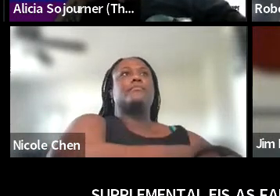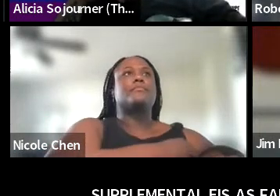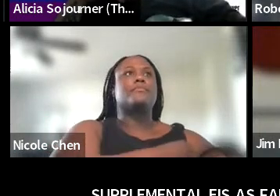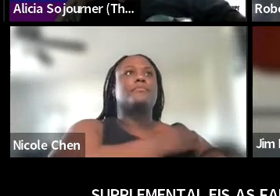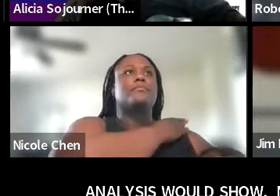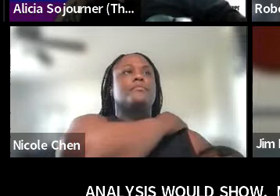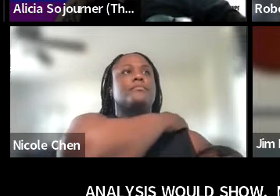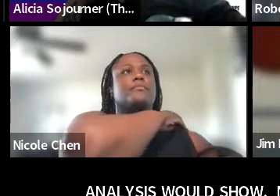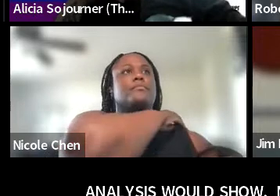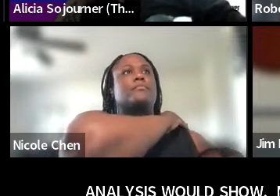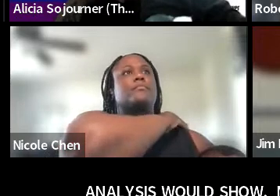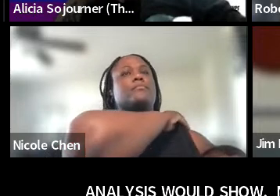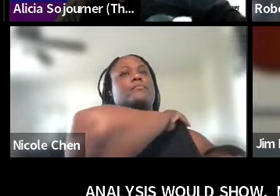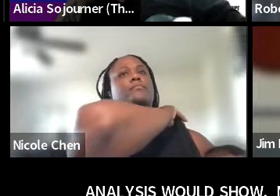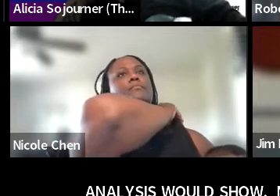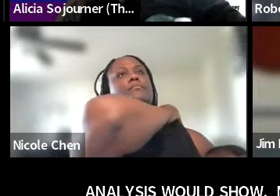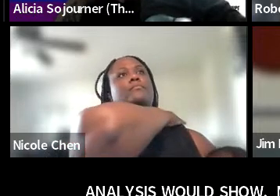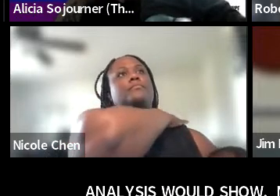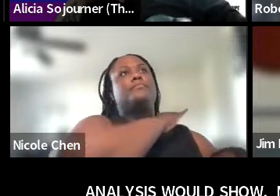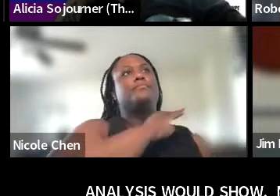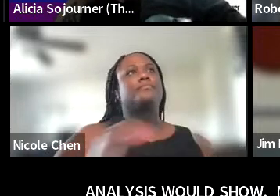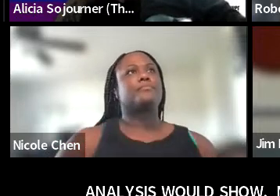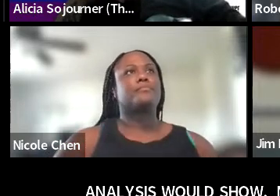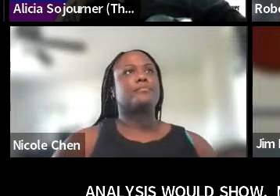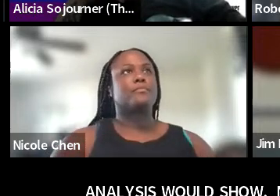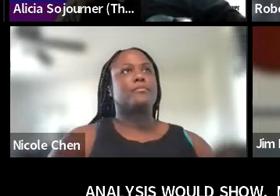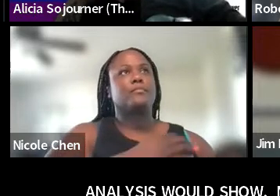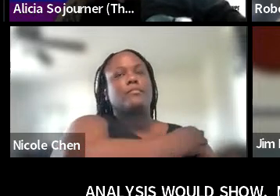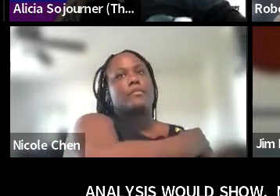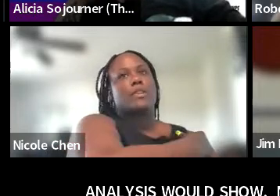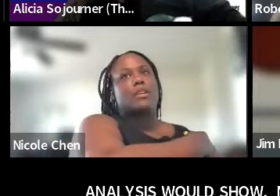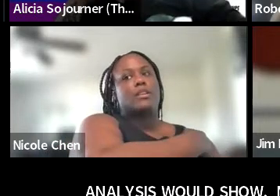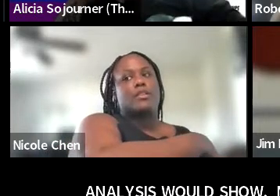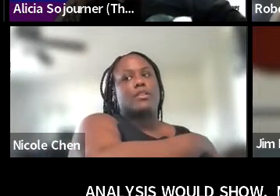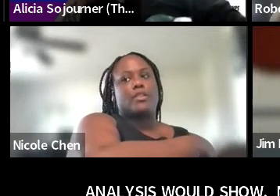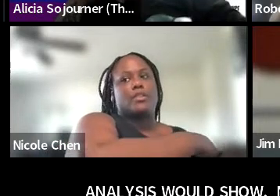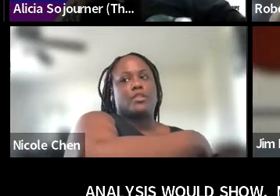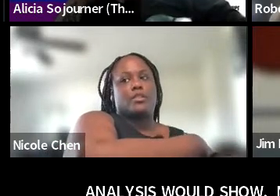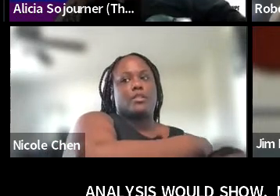Yes, thank you very Great. much. Yeah, you're welcome.